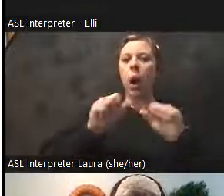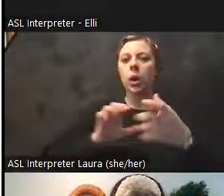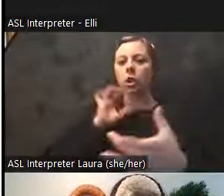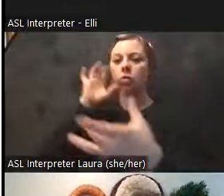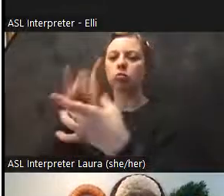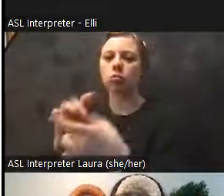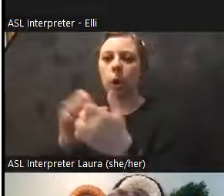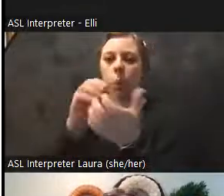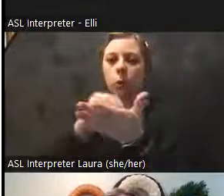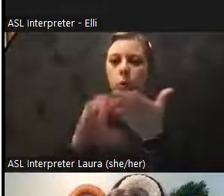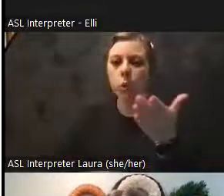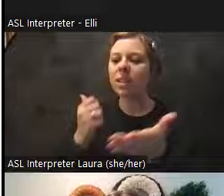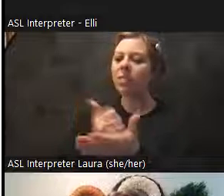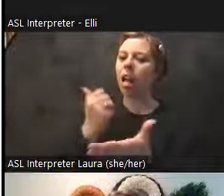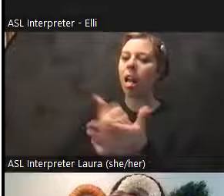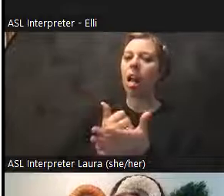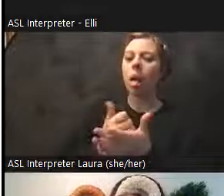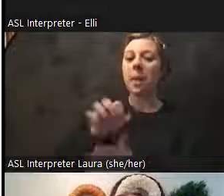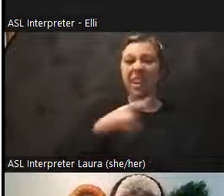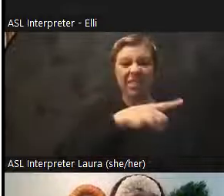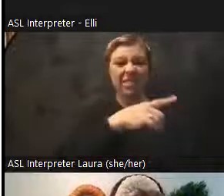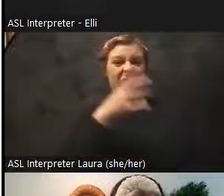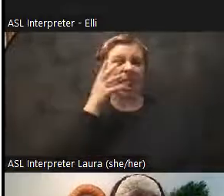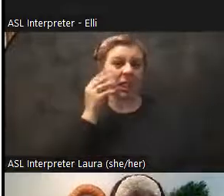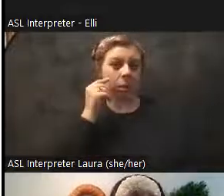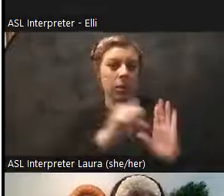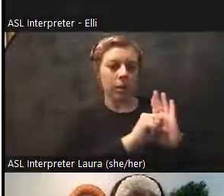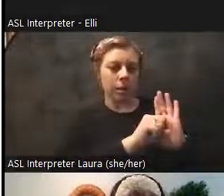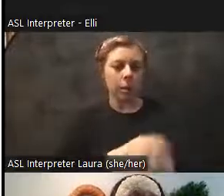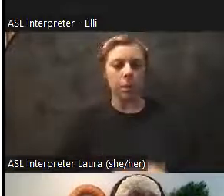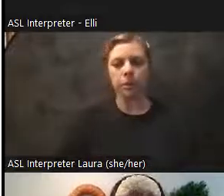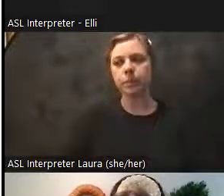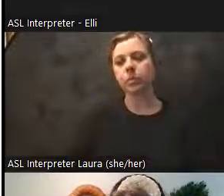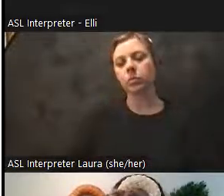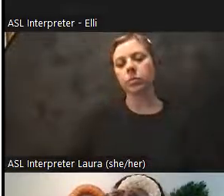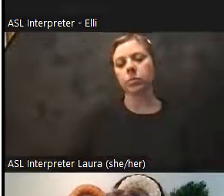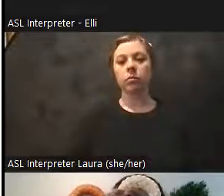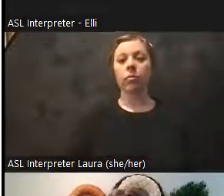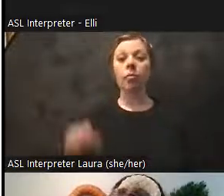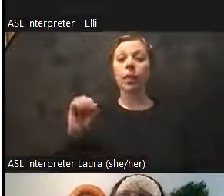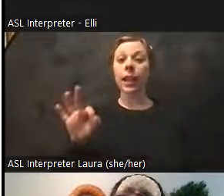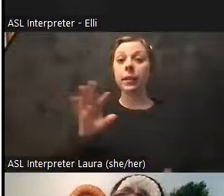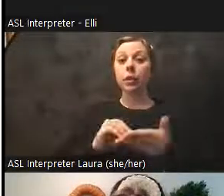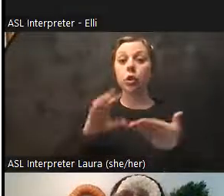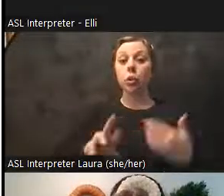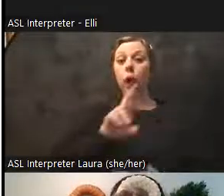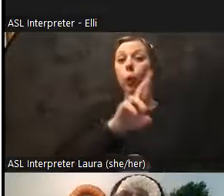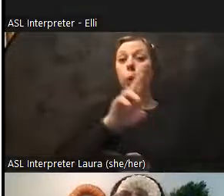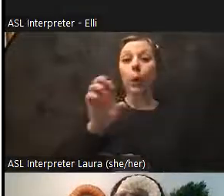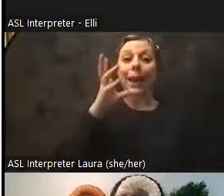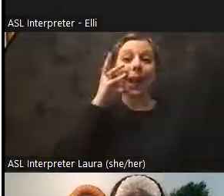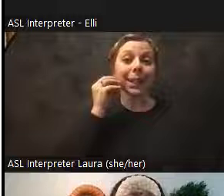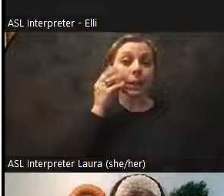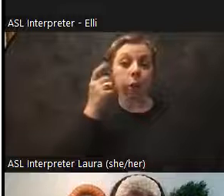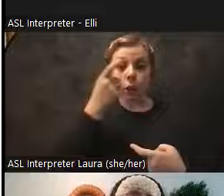these? So for students who are re-experiencing trauma, they might be having those